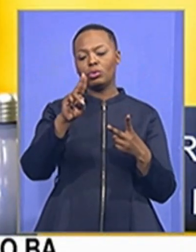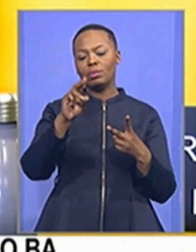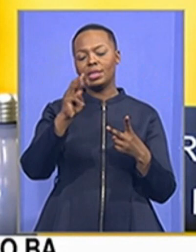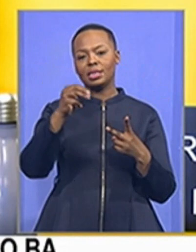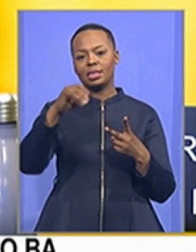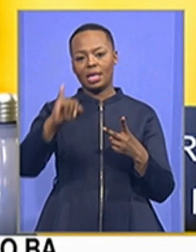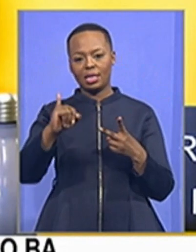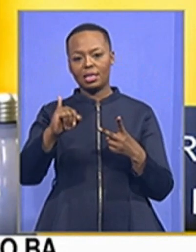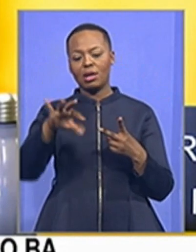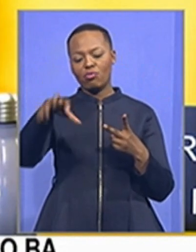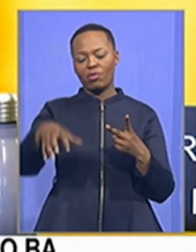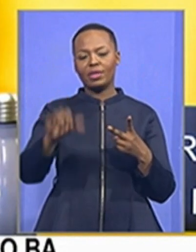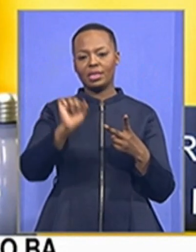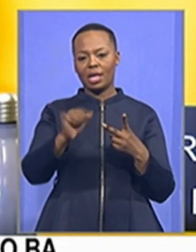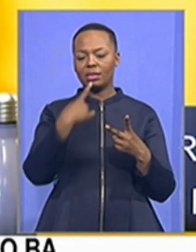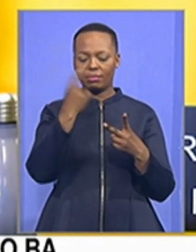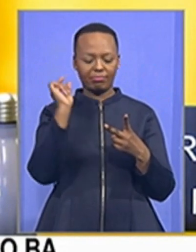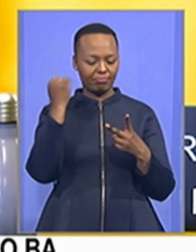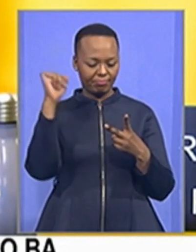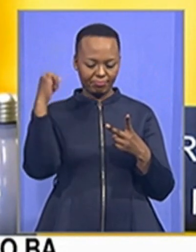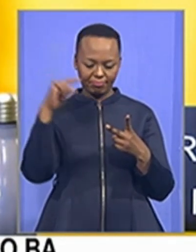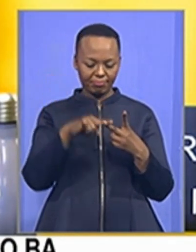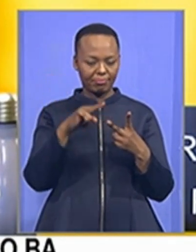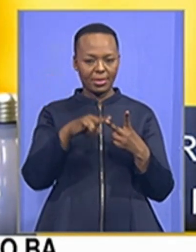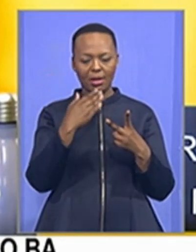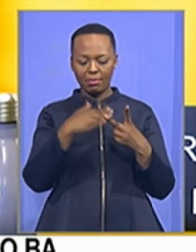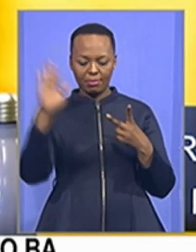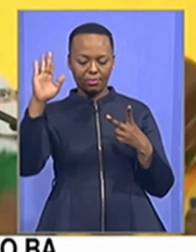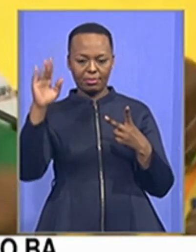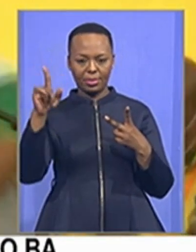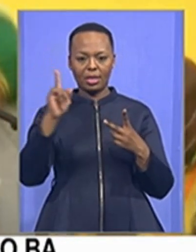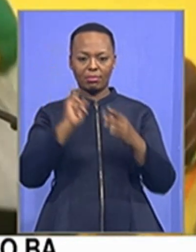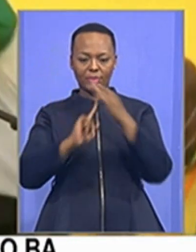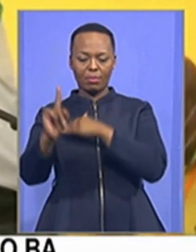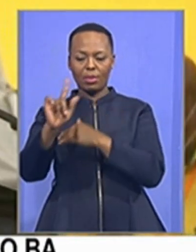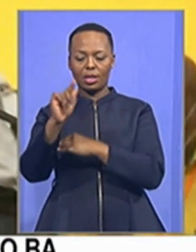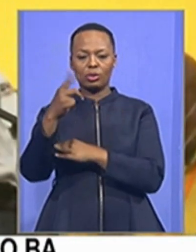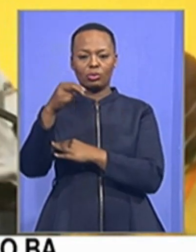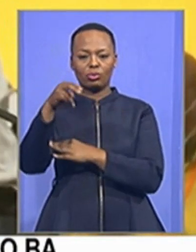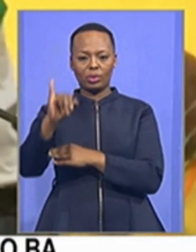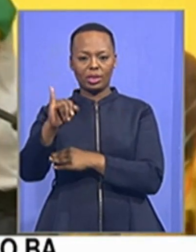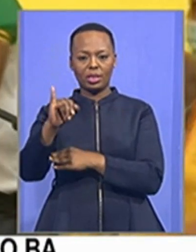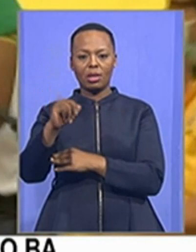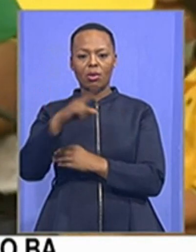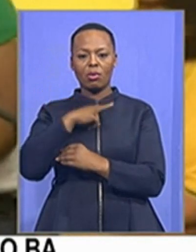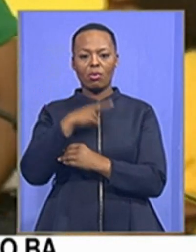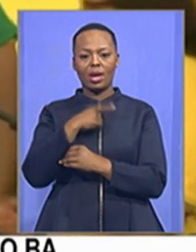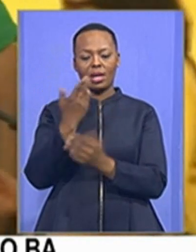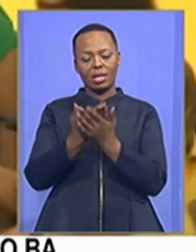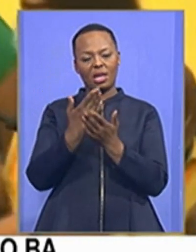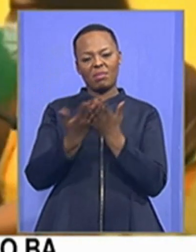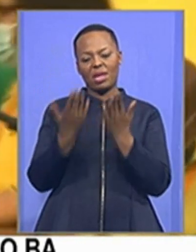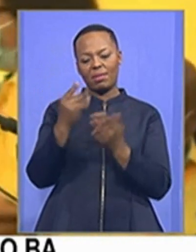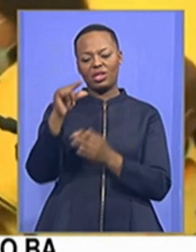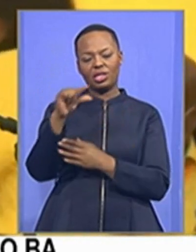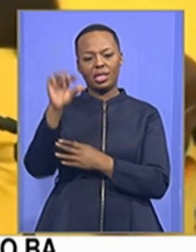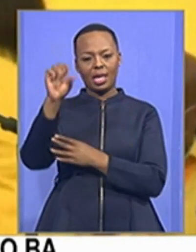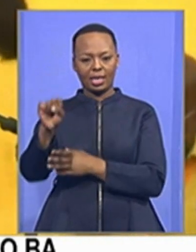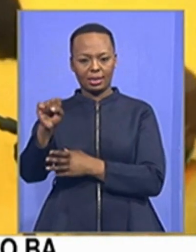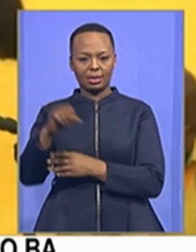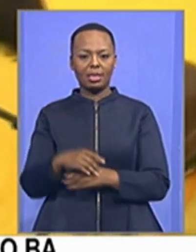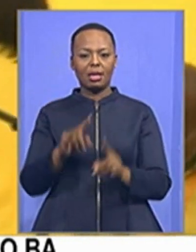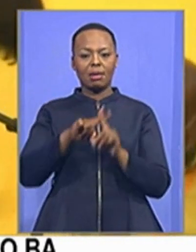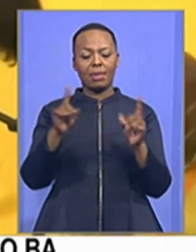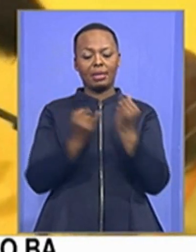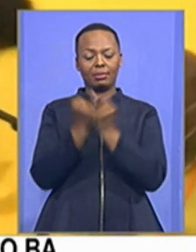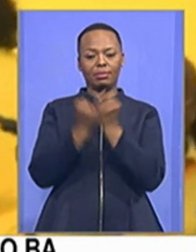ke province ya Gabo ya KwaZulu-Natal a ka ya dikantorong kgolo tša mokgatlo Luthuli House bjalo ka mongwale dipharephare e fela ka lebagana le phenkgišano